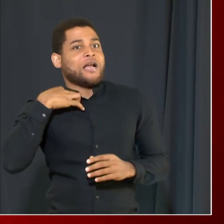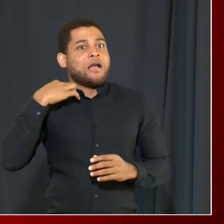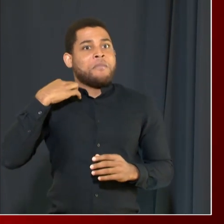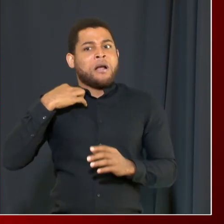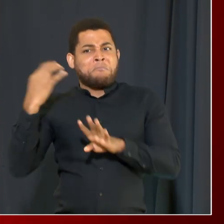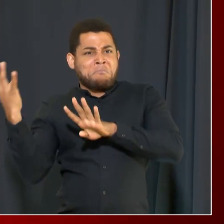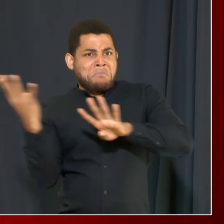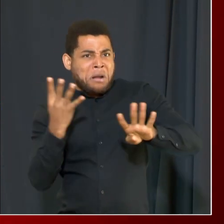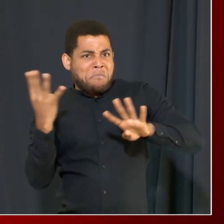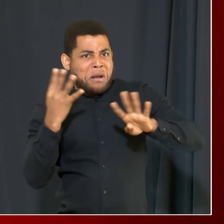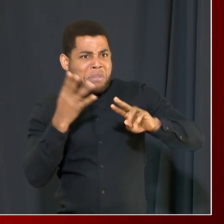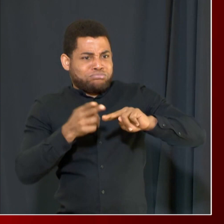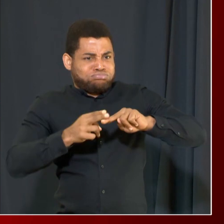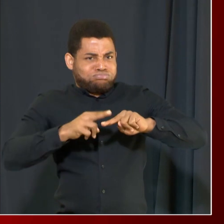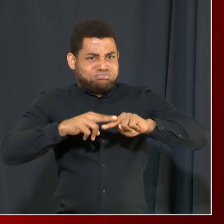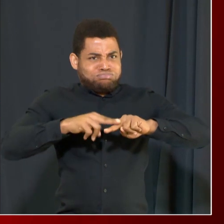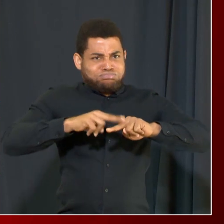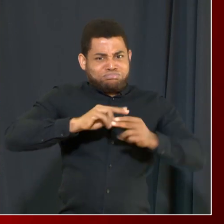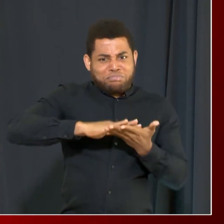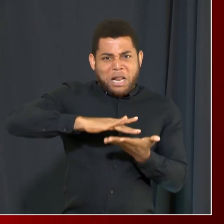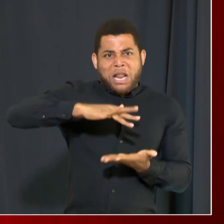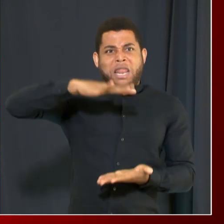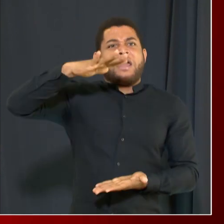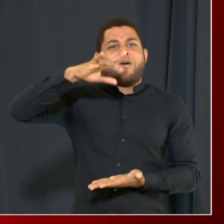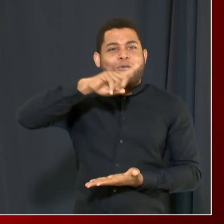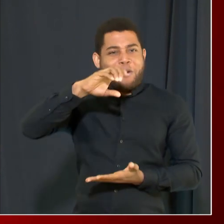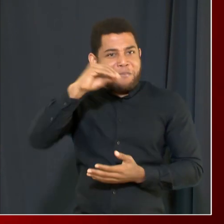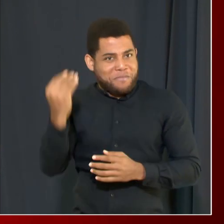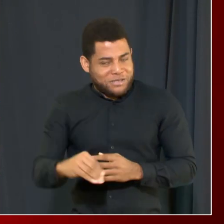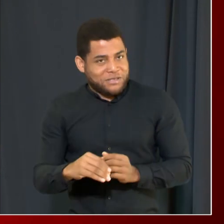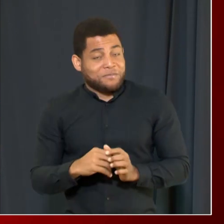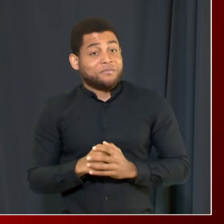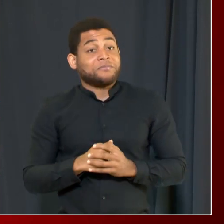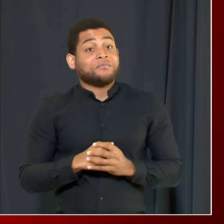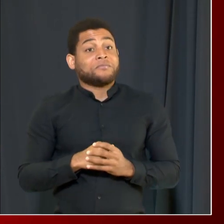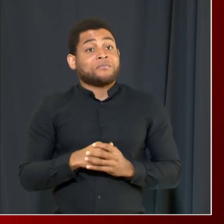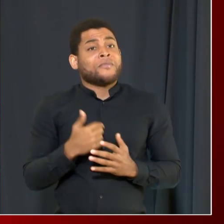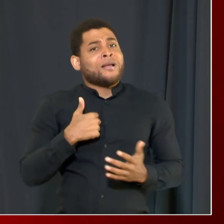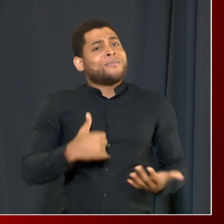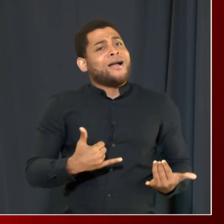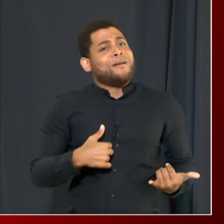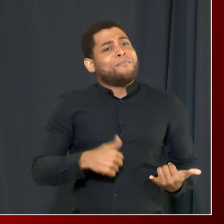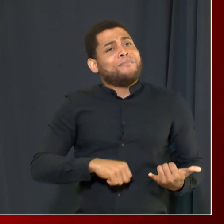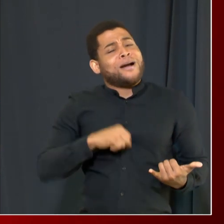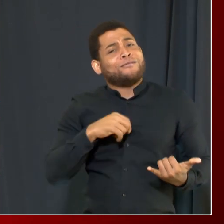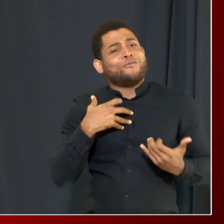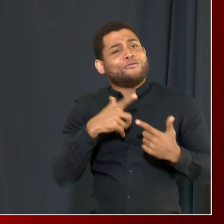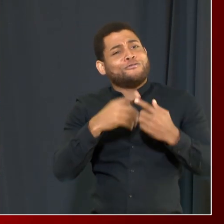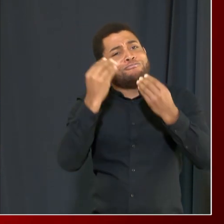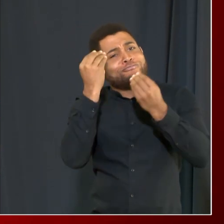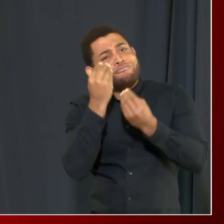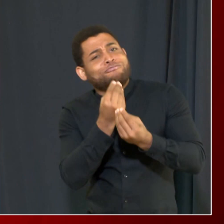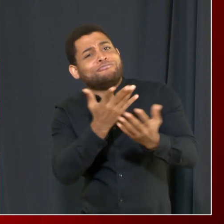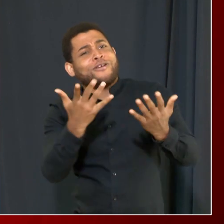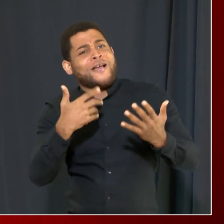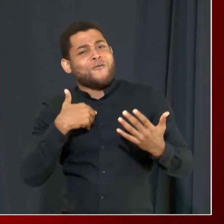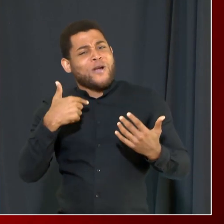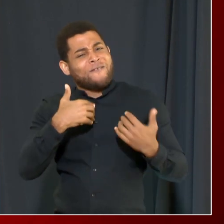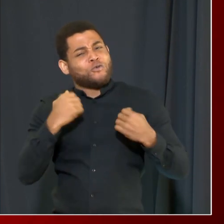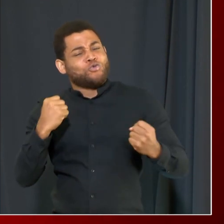by 20%. I'm proud to say today that MPD has the strongest applicant pipeline